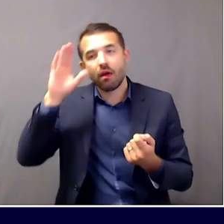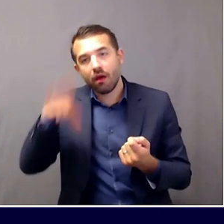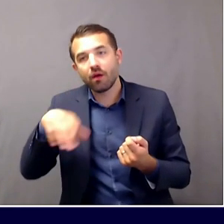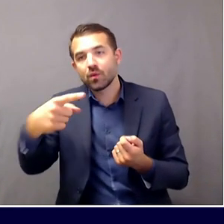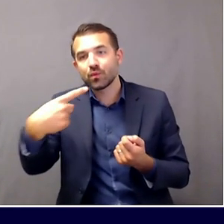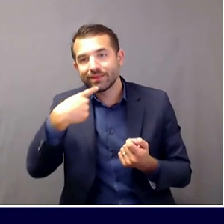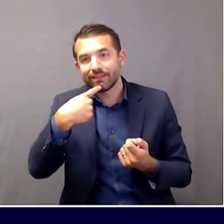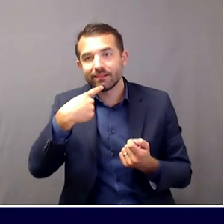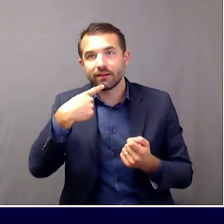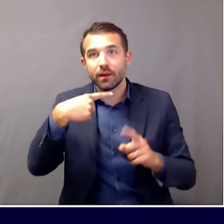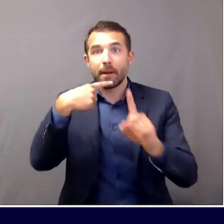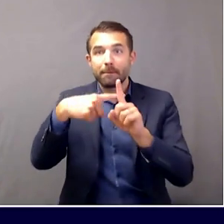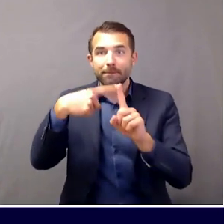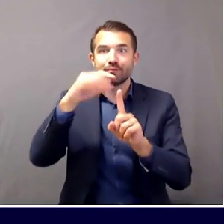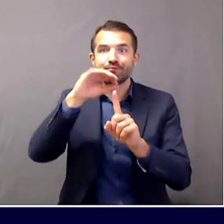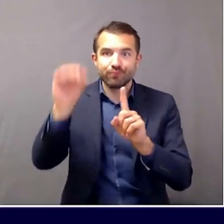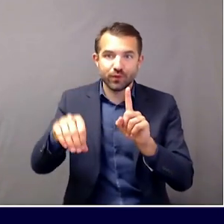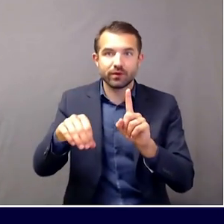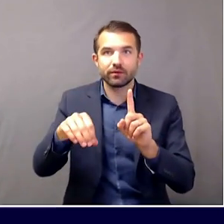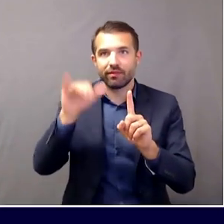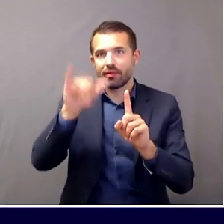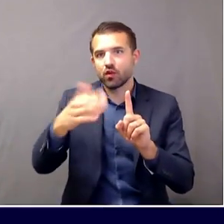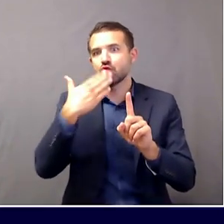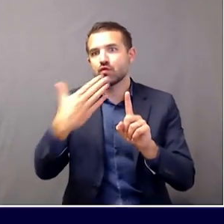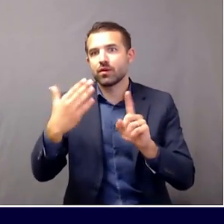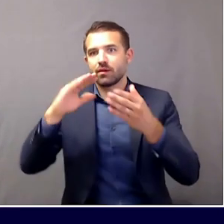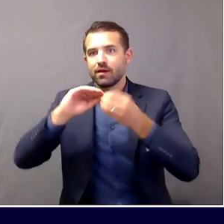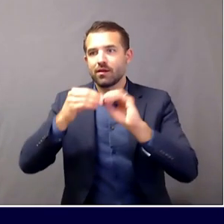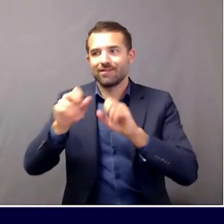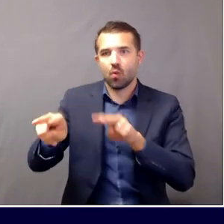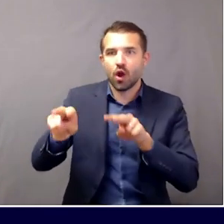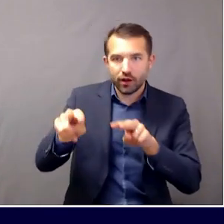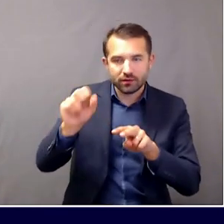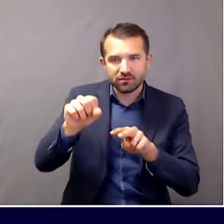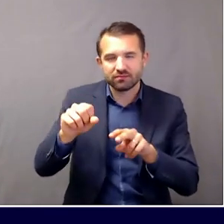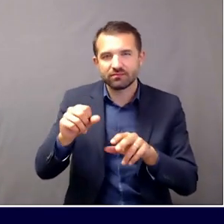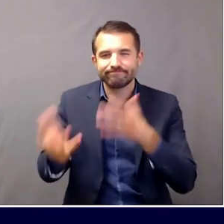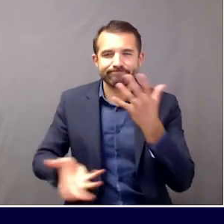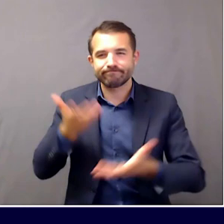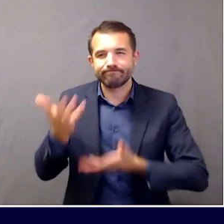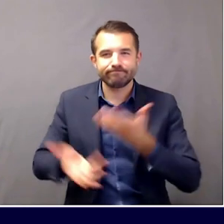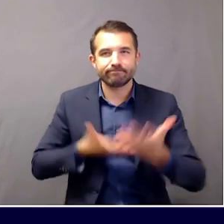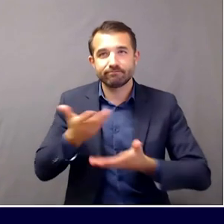suppressing the virus. Can you explain that a little bit more? Like,